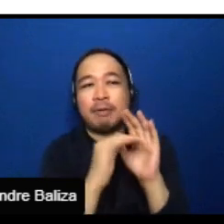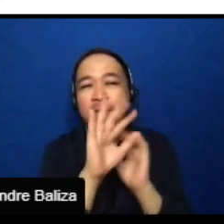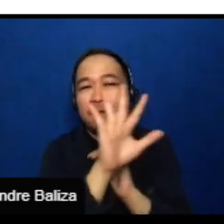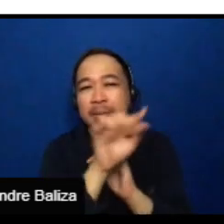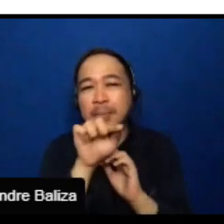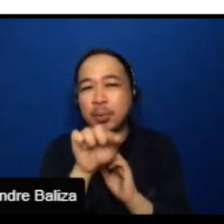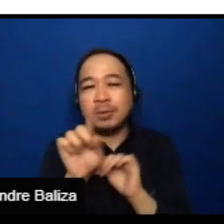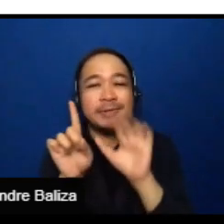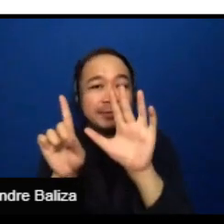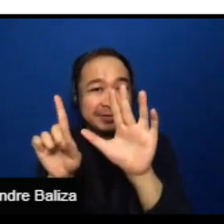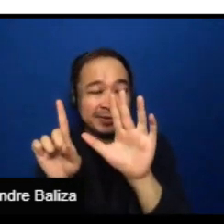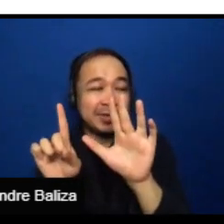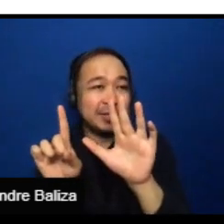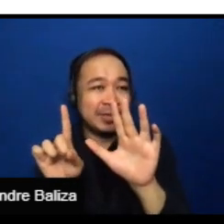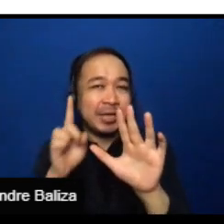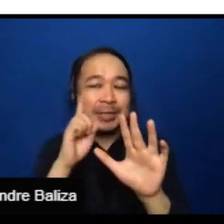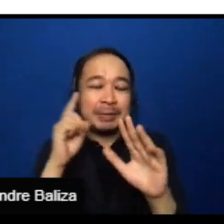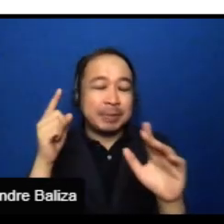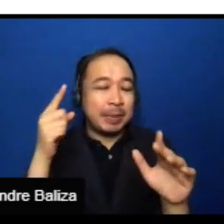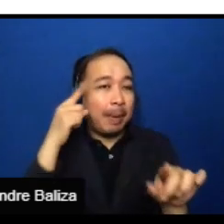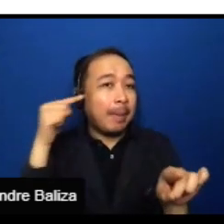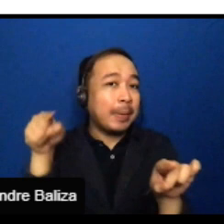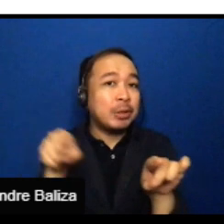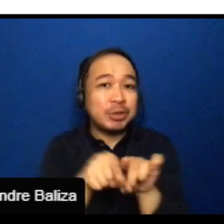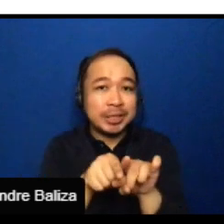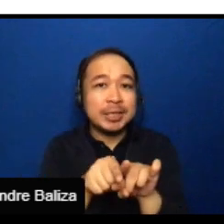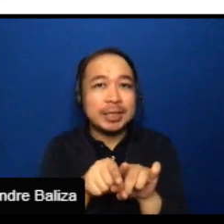the resolution of the